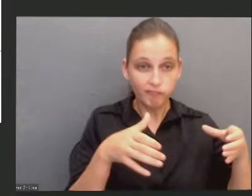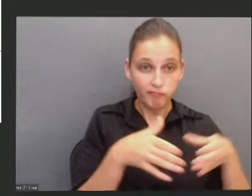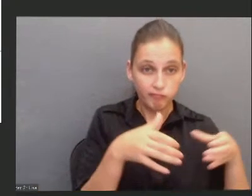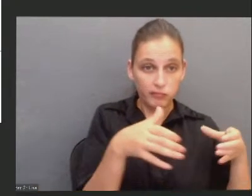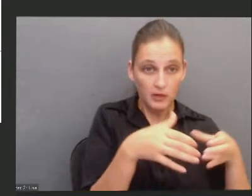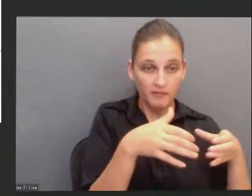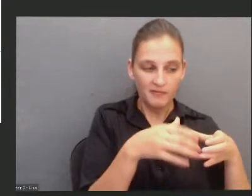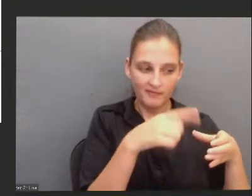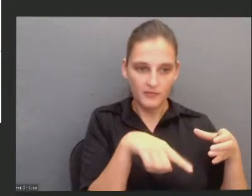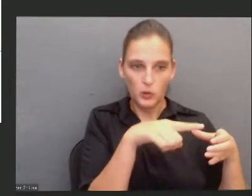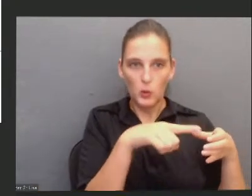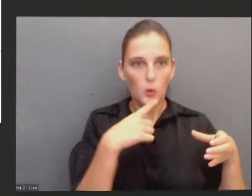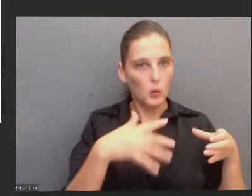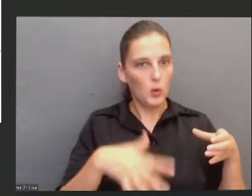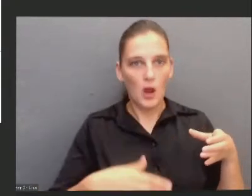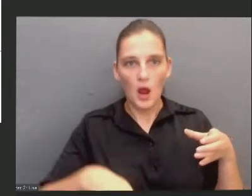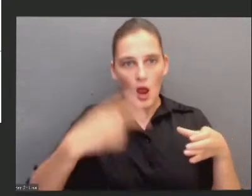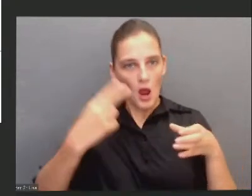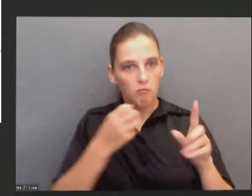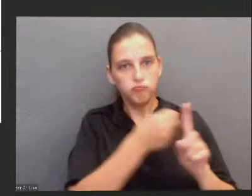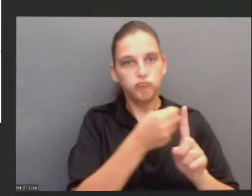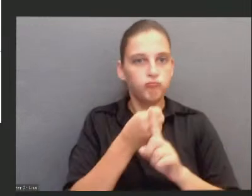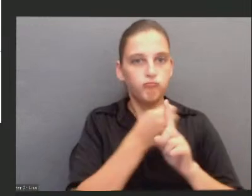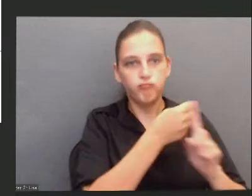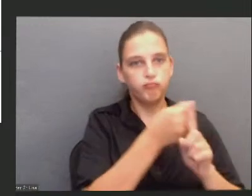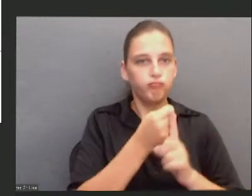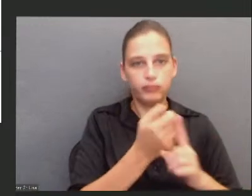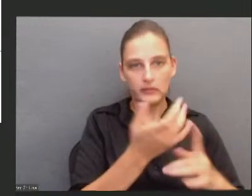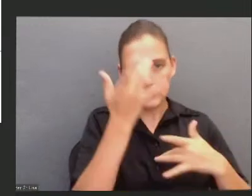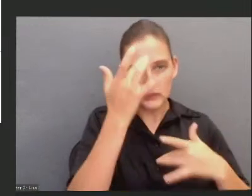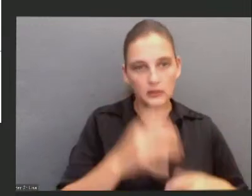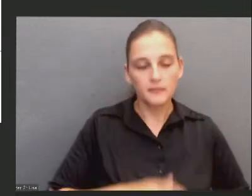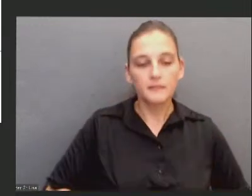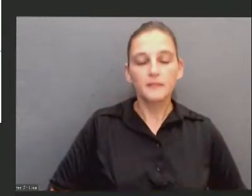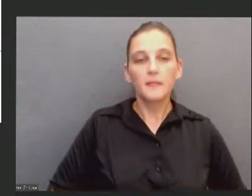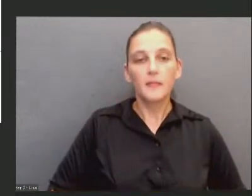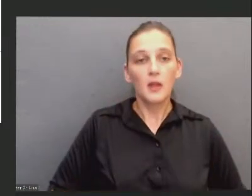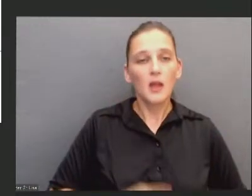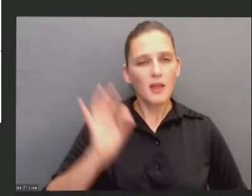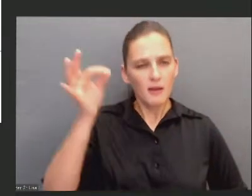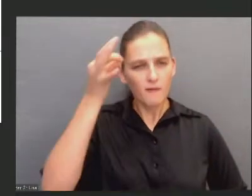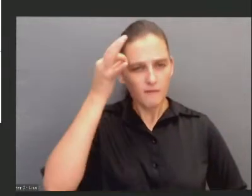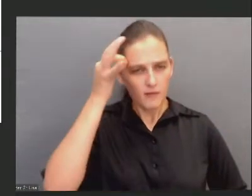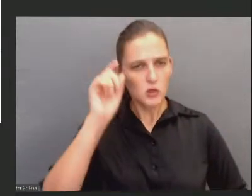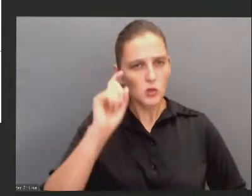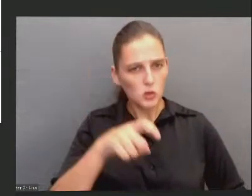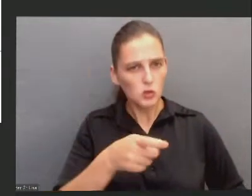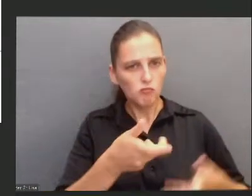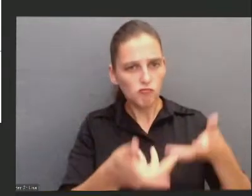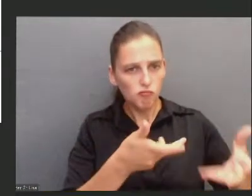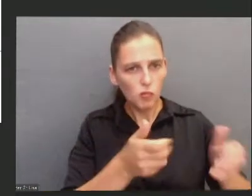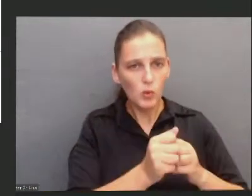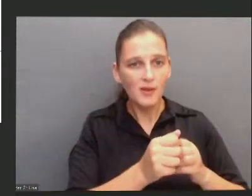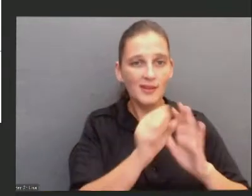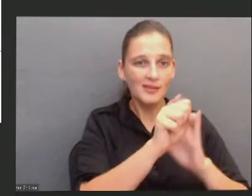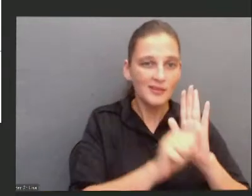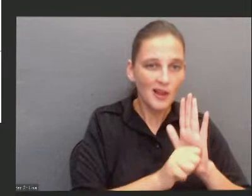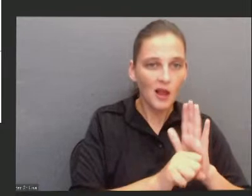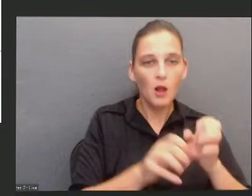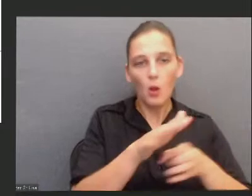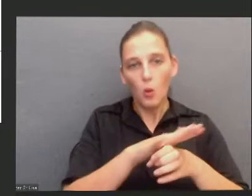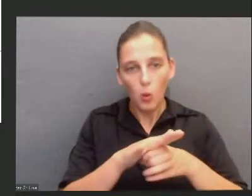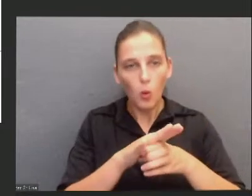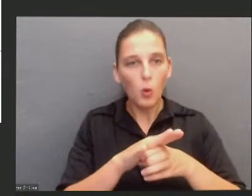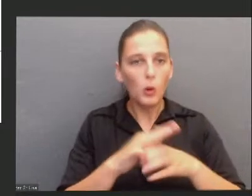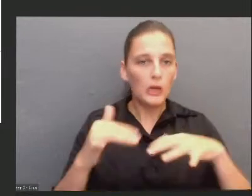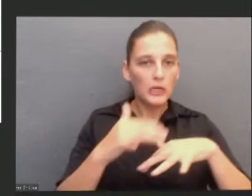by the pandemic. The federal government should work with state, local, tribal, and territorial health departments to